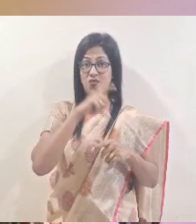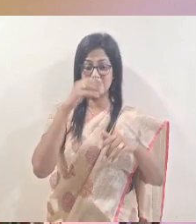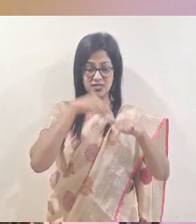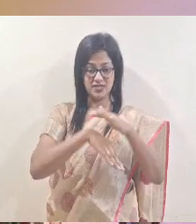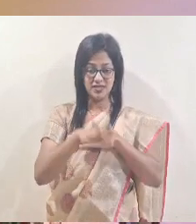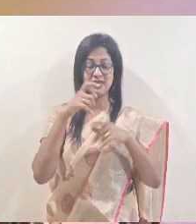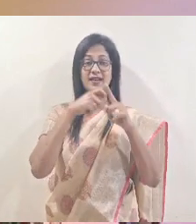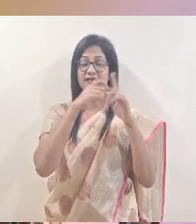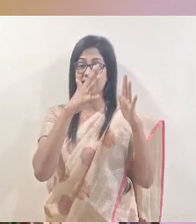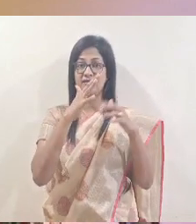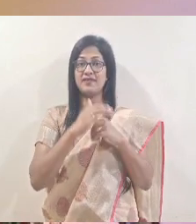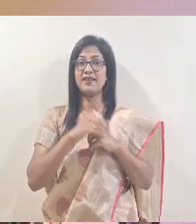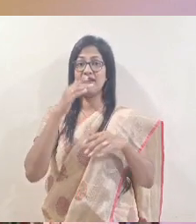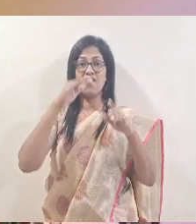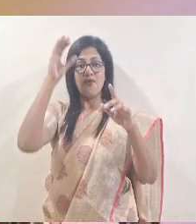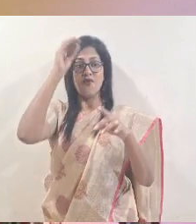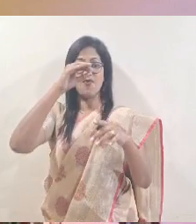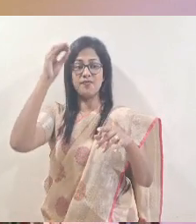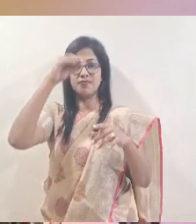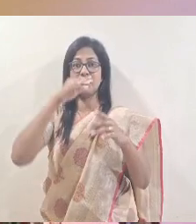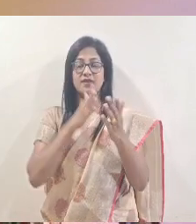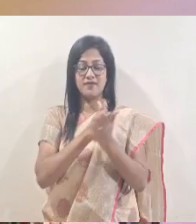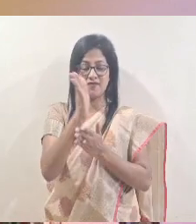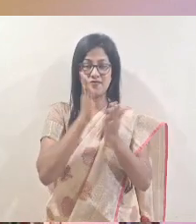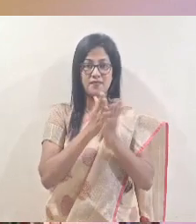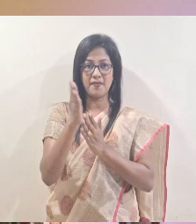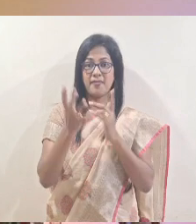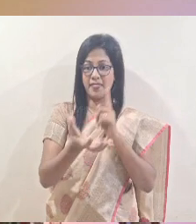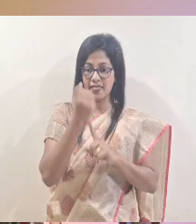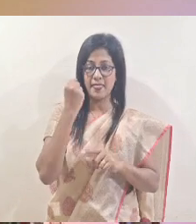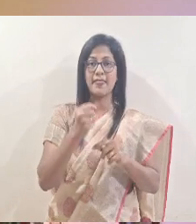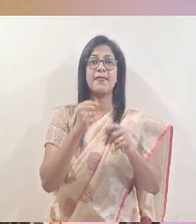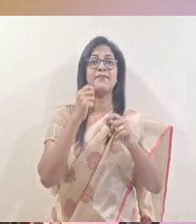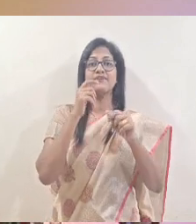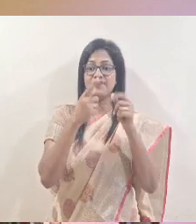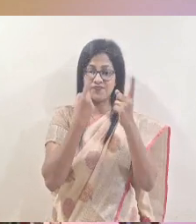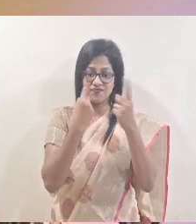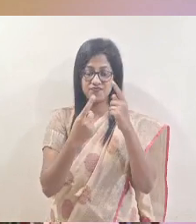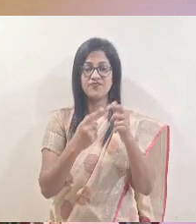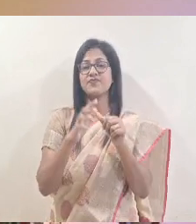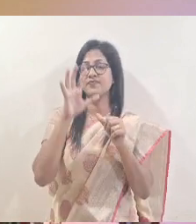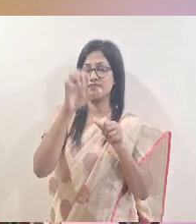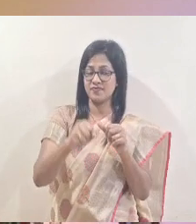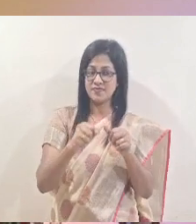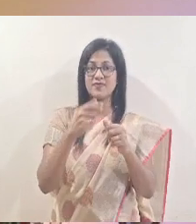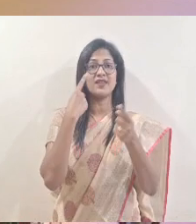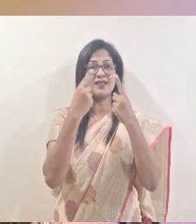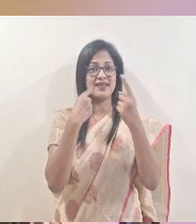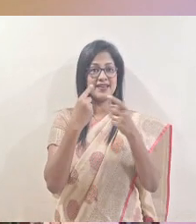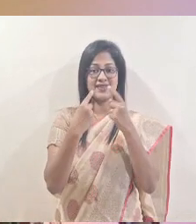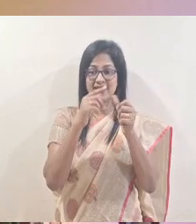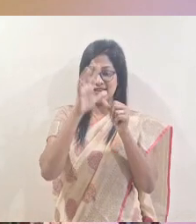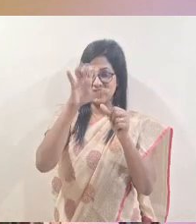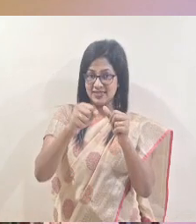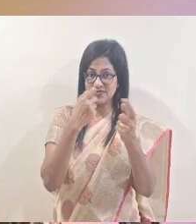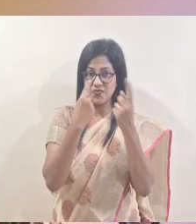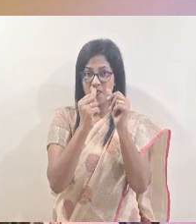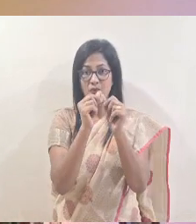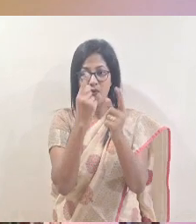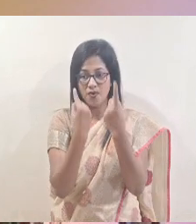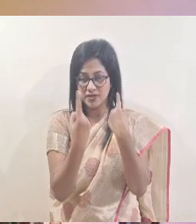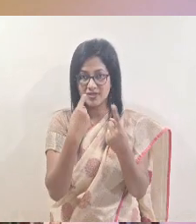of Kochi, Kerala, with the objectives of identifying the methods of assessing the accessibility, conducting access audits, and